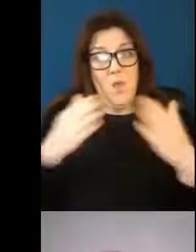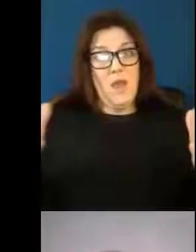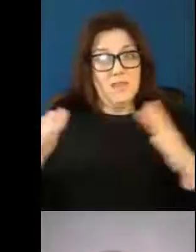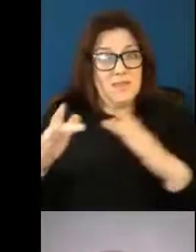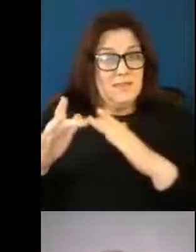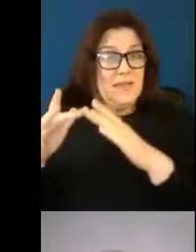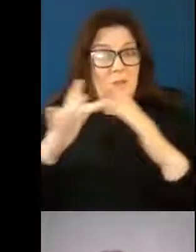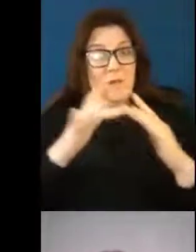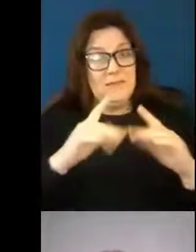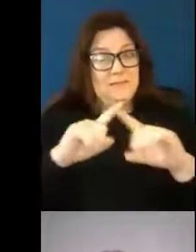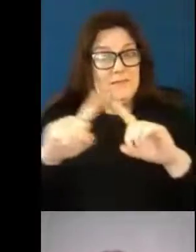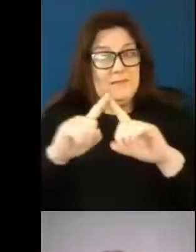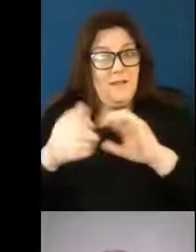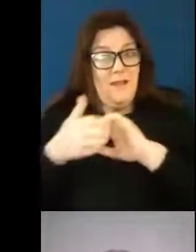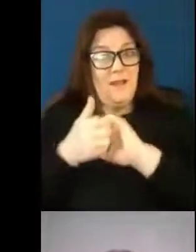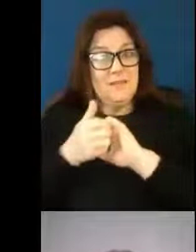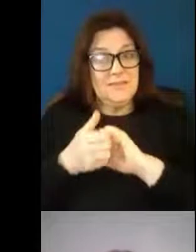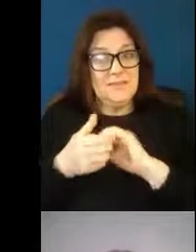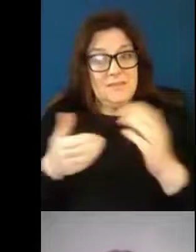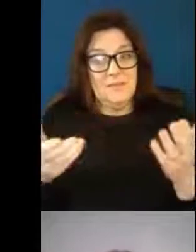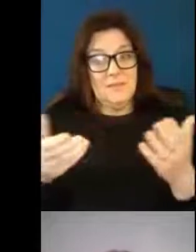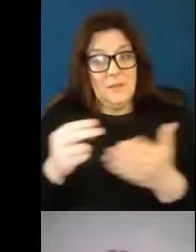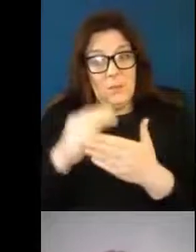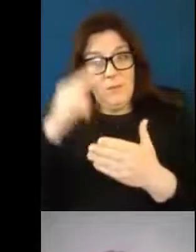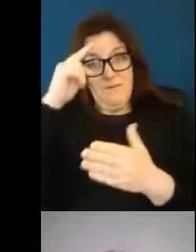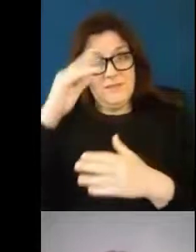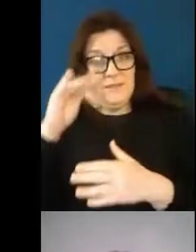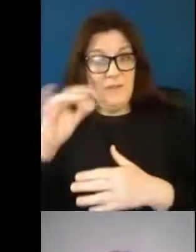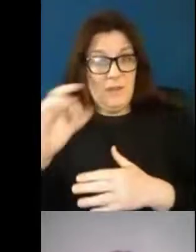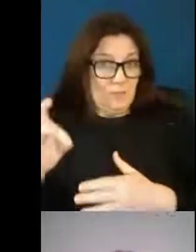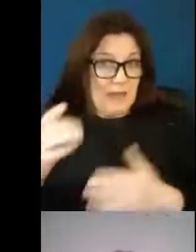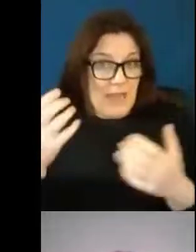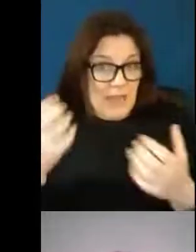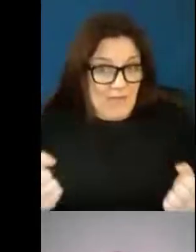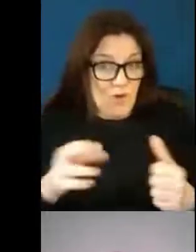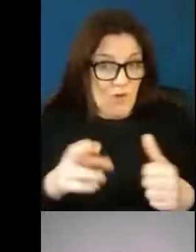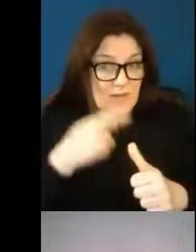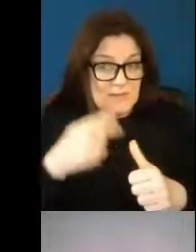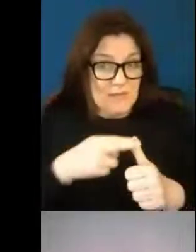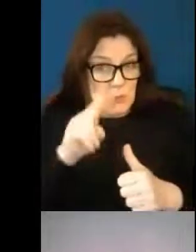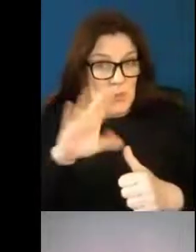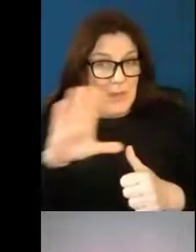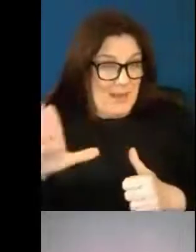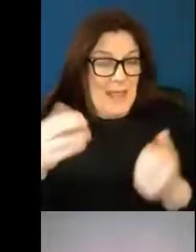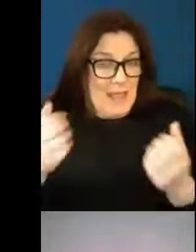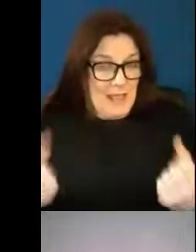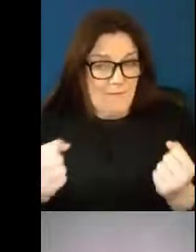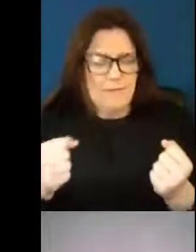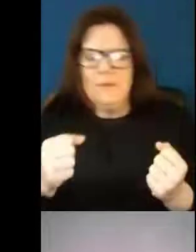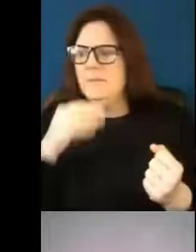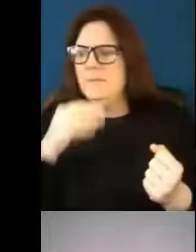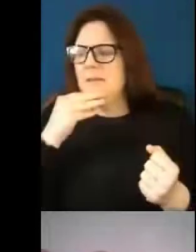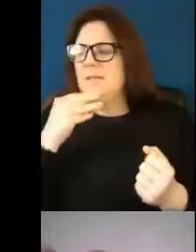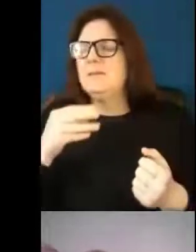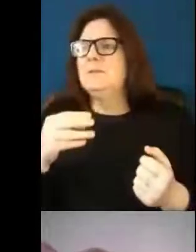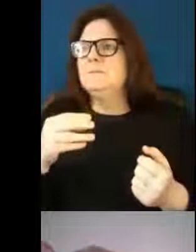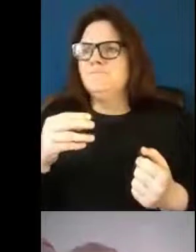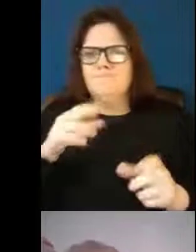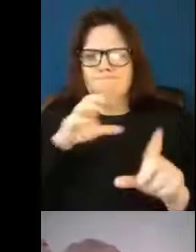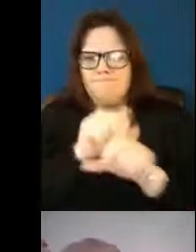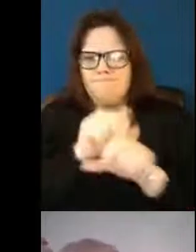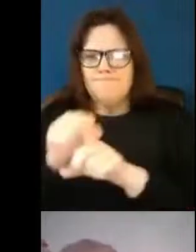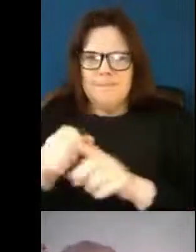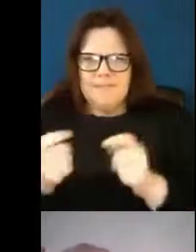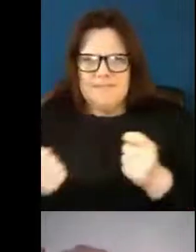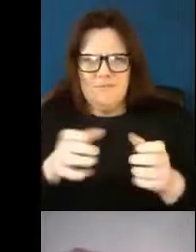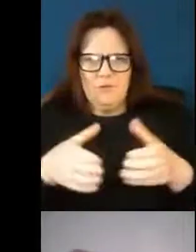of colleagues within the University of Limerick who have come together to identify as a steering